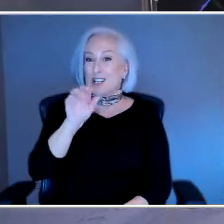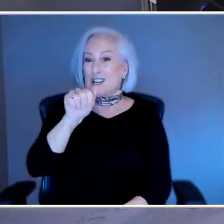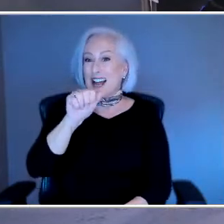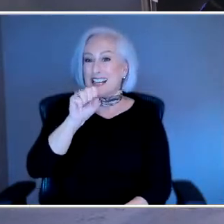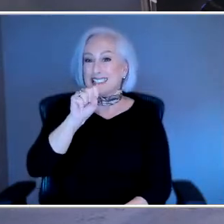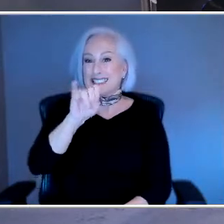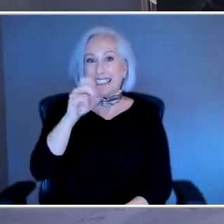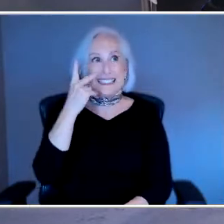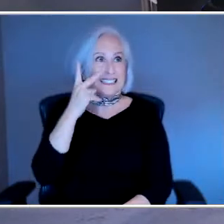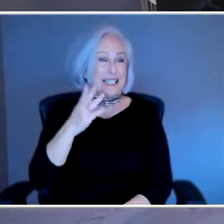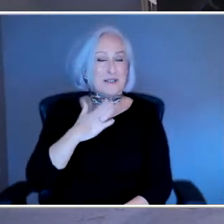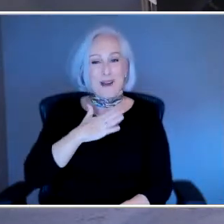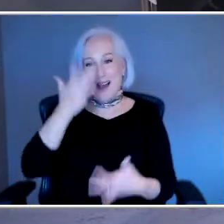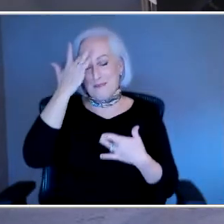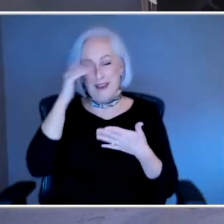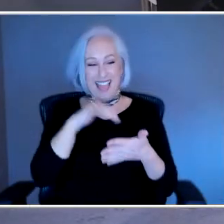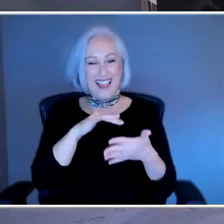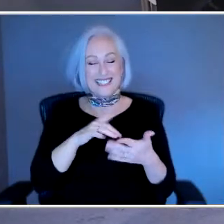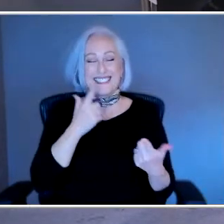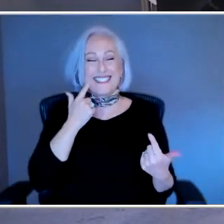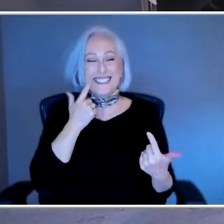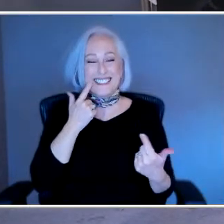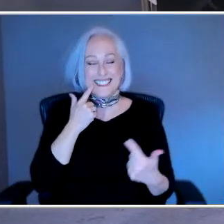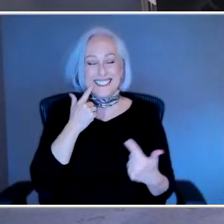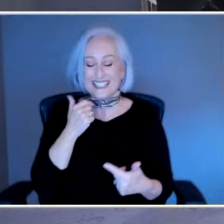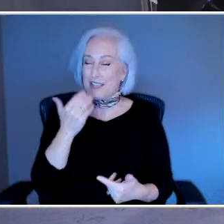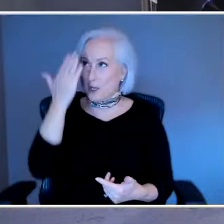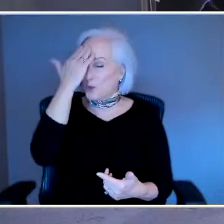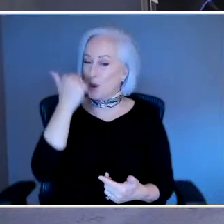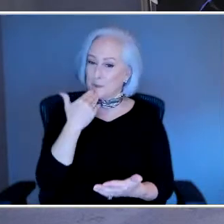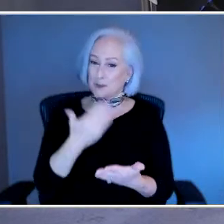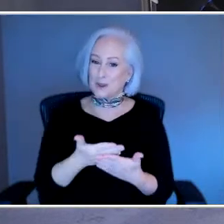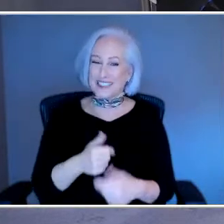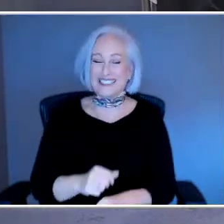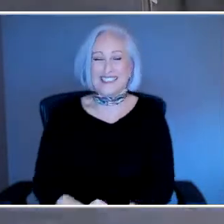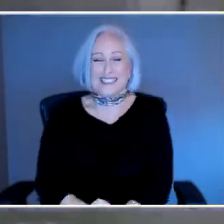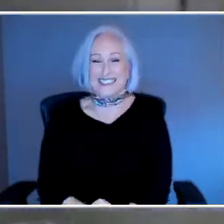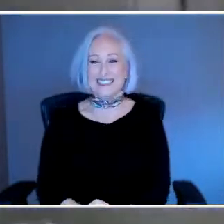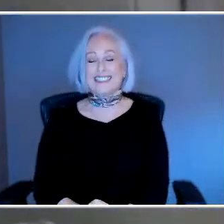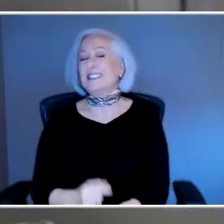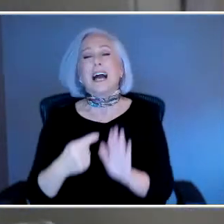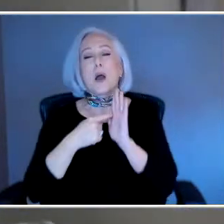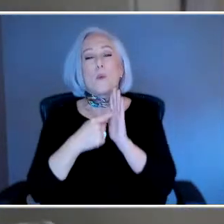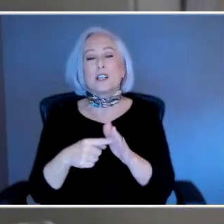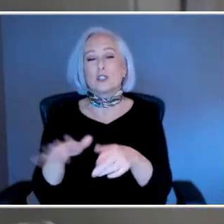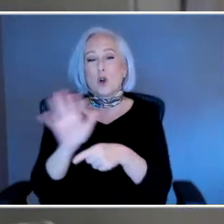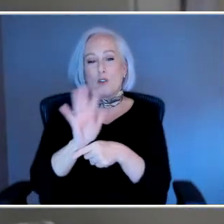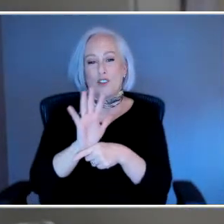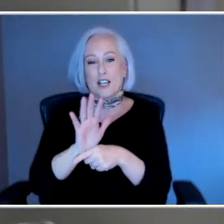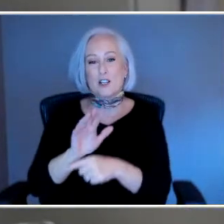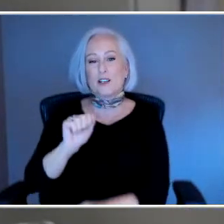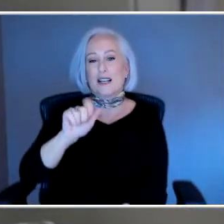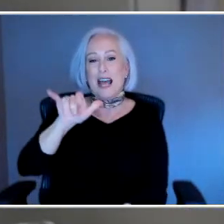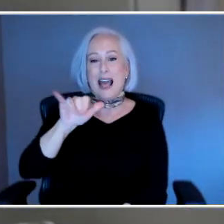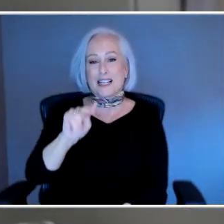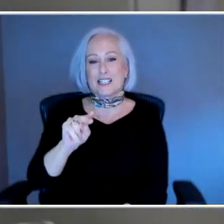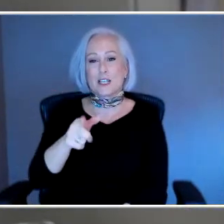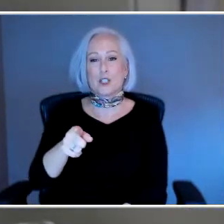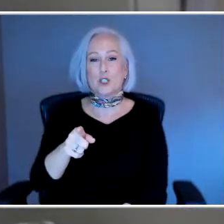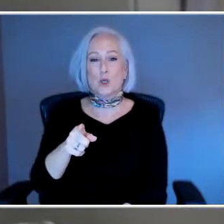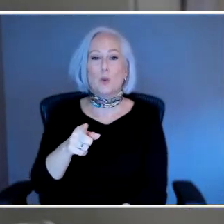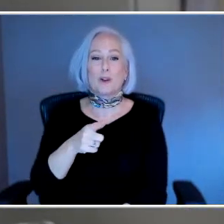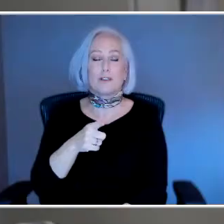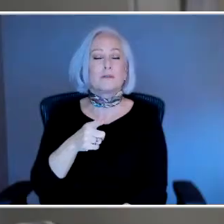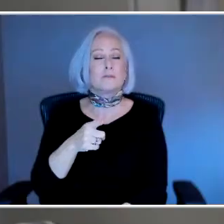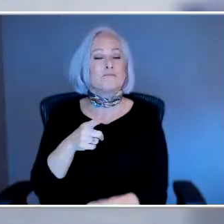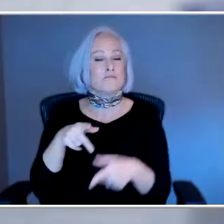we know it's in good hands. So I want to show some video because Allison, you were kind enough to let us take a video inside while you're having your